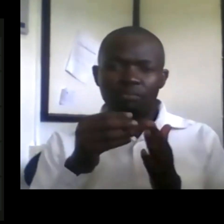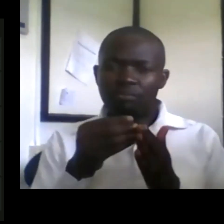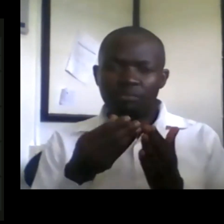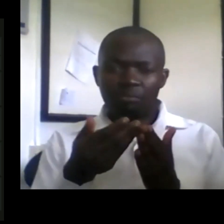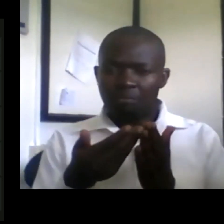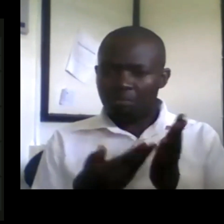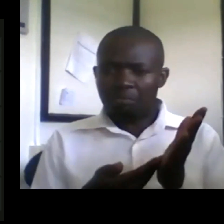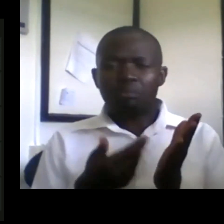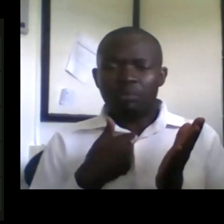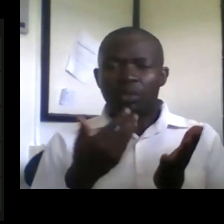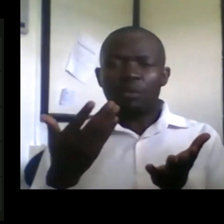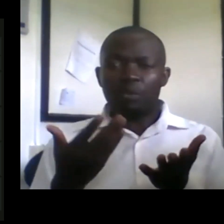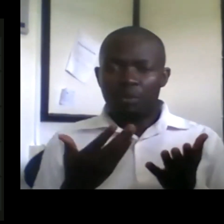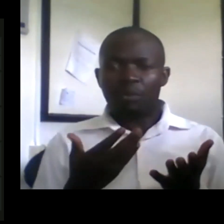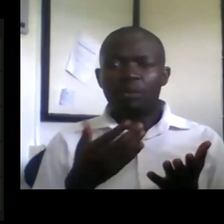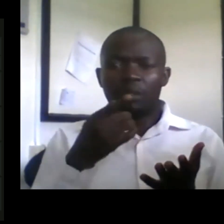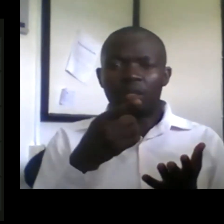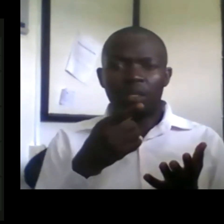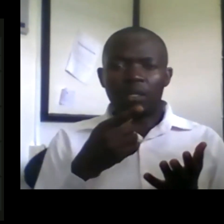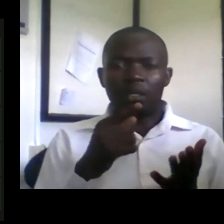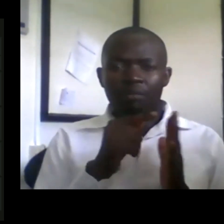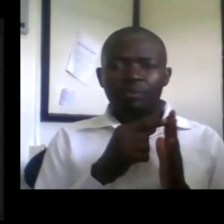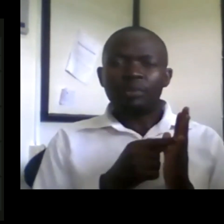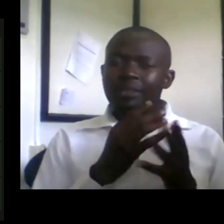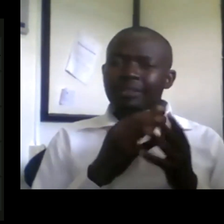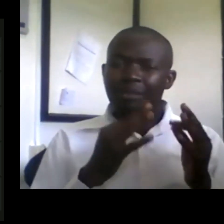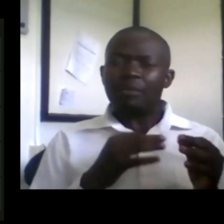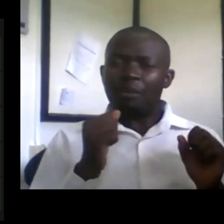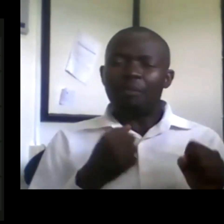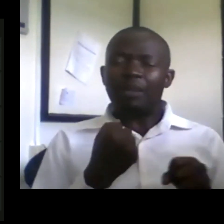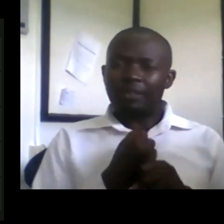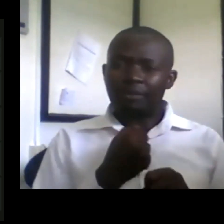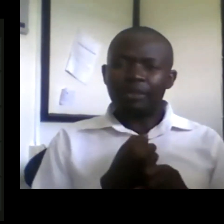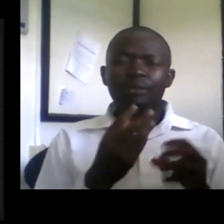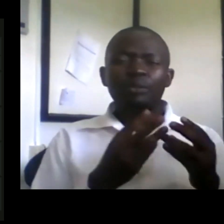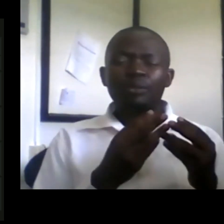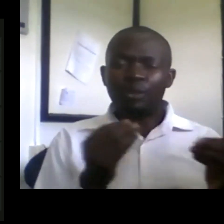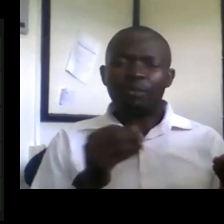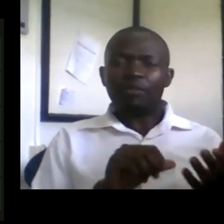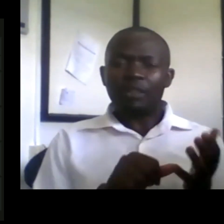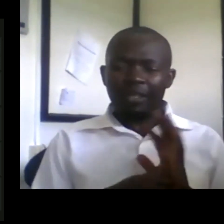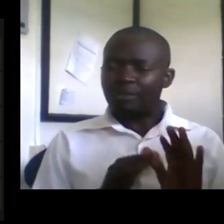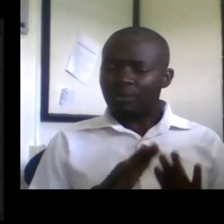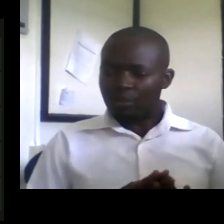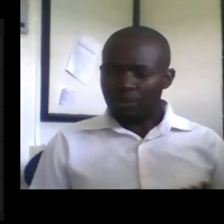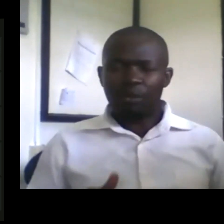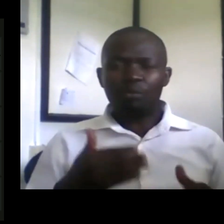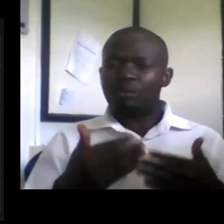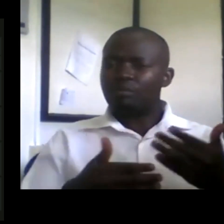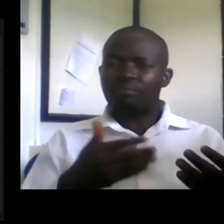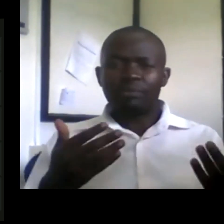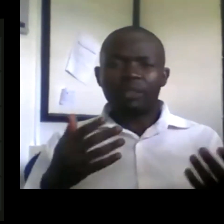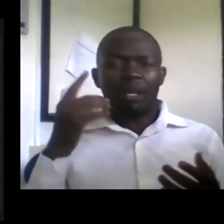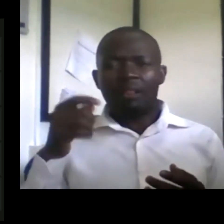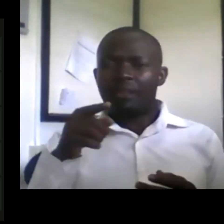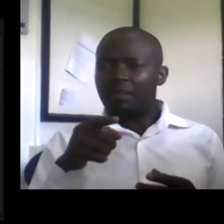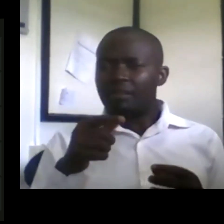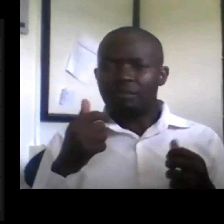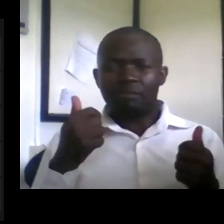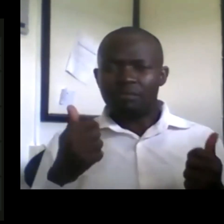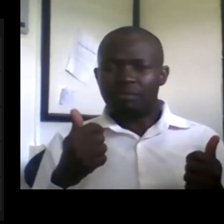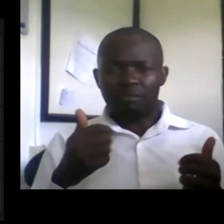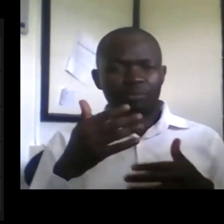because it clearly states what must be done to solve the issues on ground straight away. Yes. So I think they are well crafted, and we should all